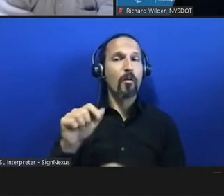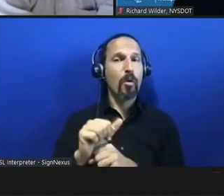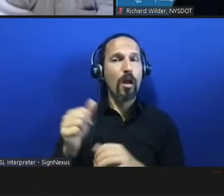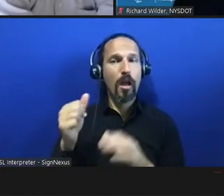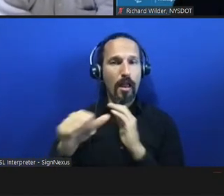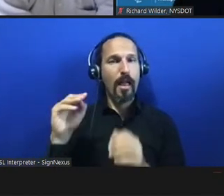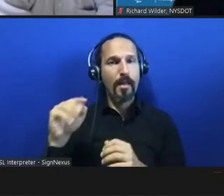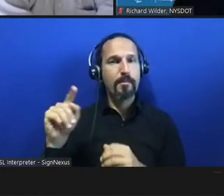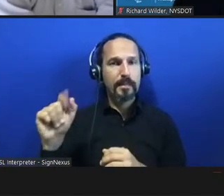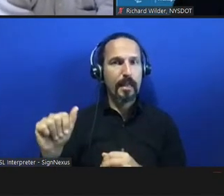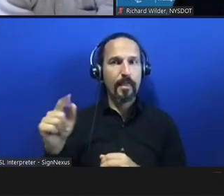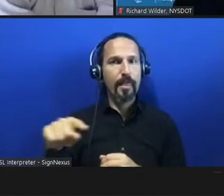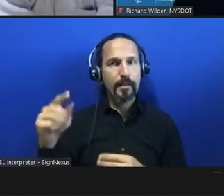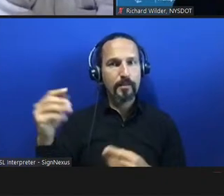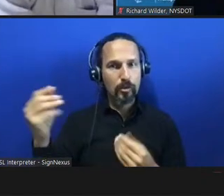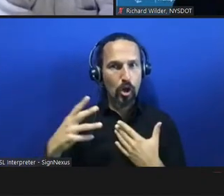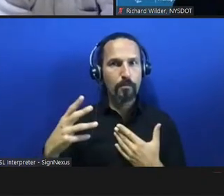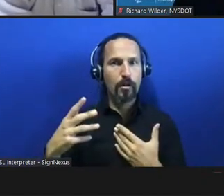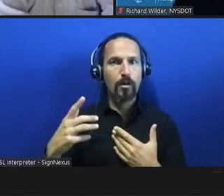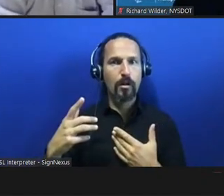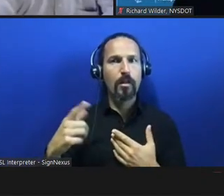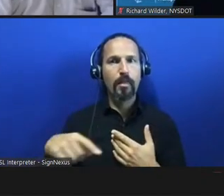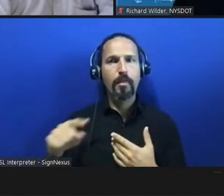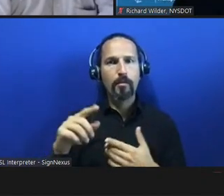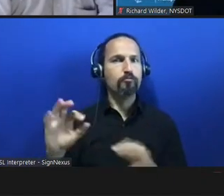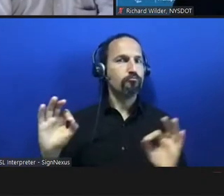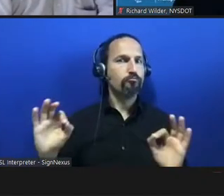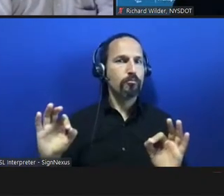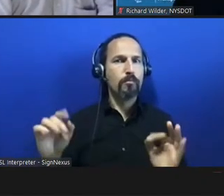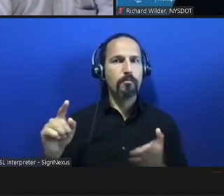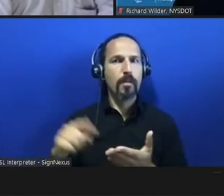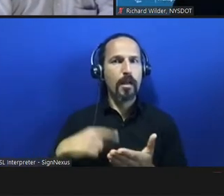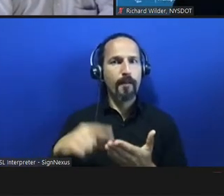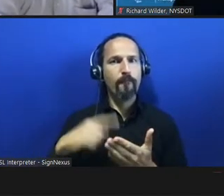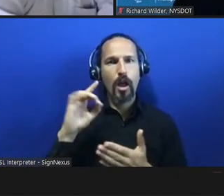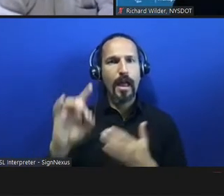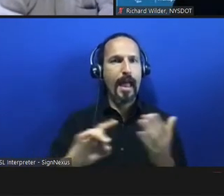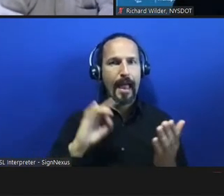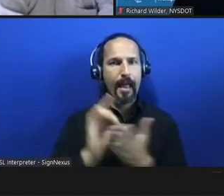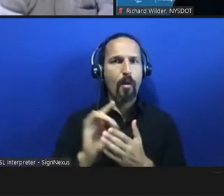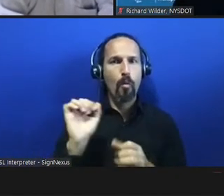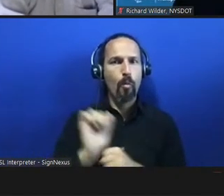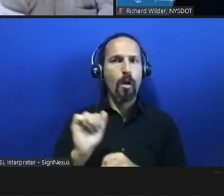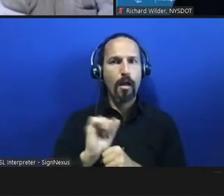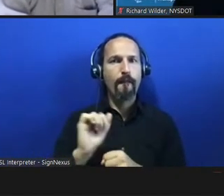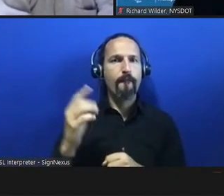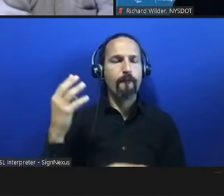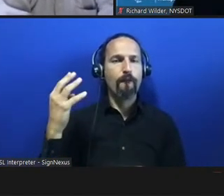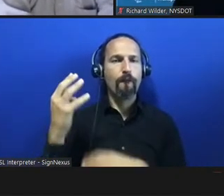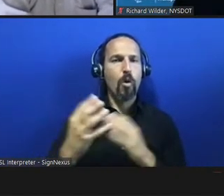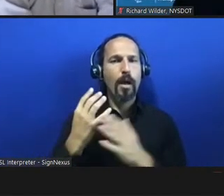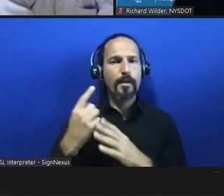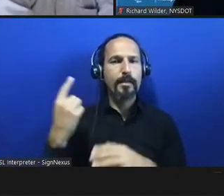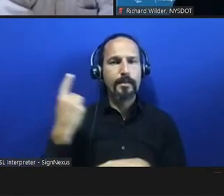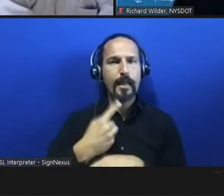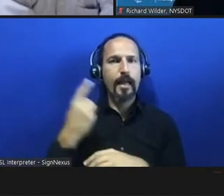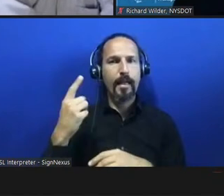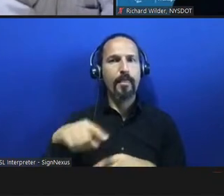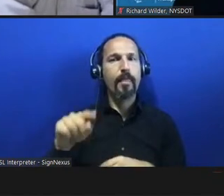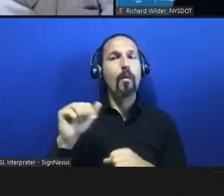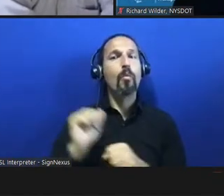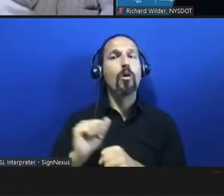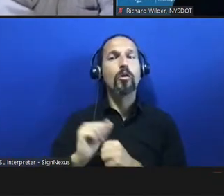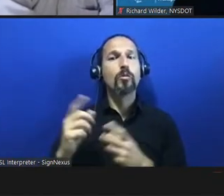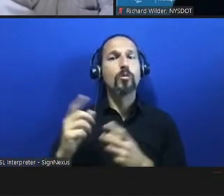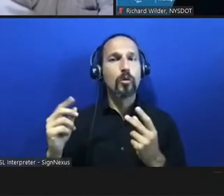MTA and uh from what they're telling me they have it very well they get paid for eight hours and they only work four hours a day and the rest of the time that they're working